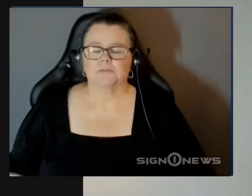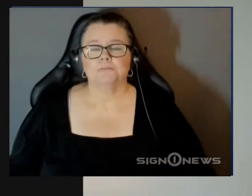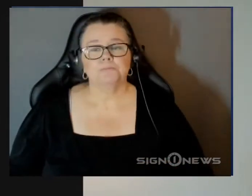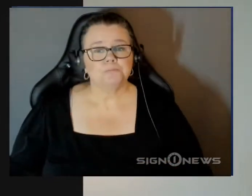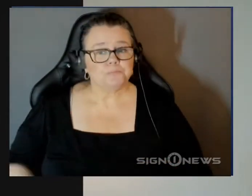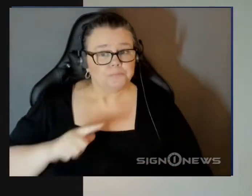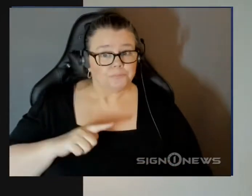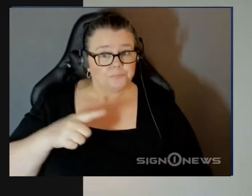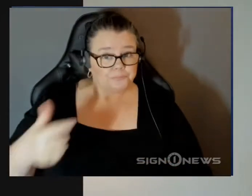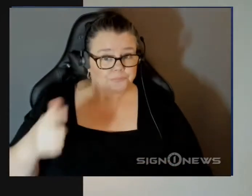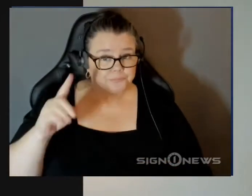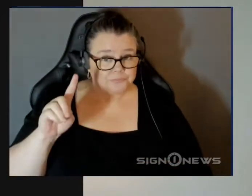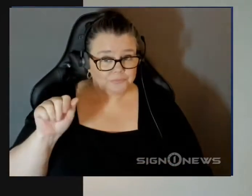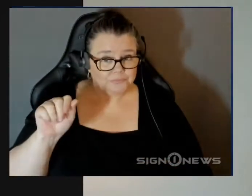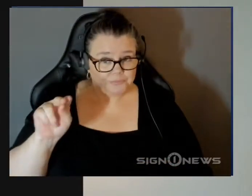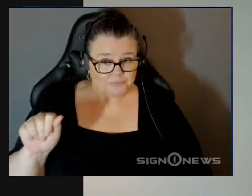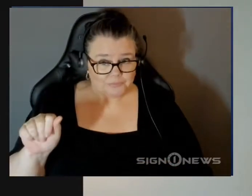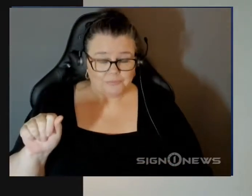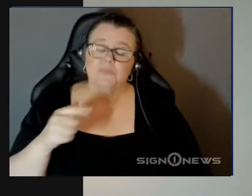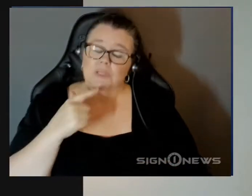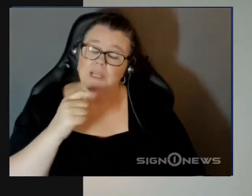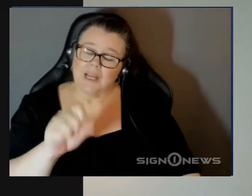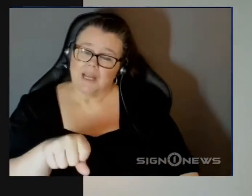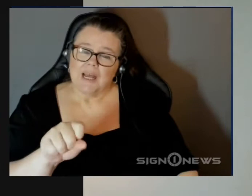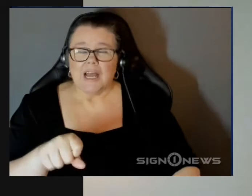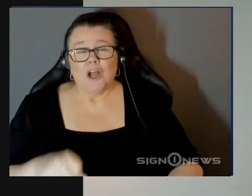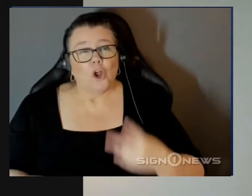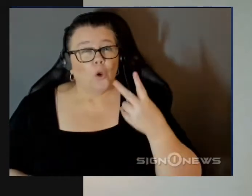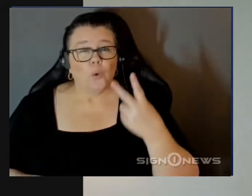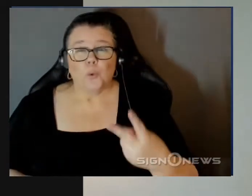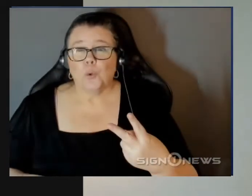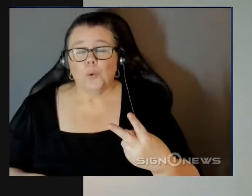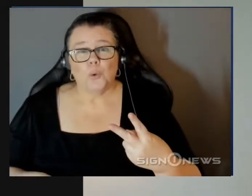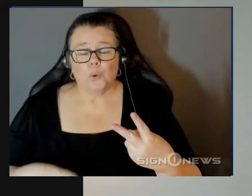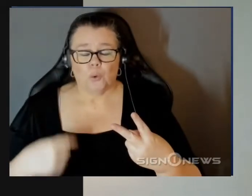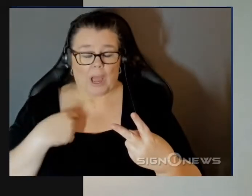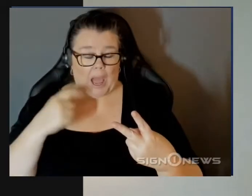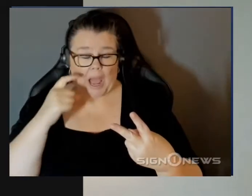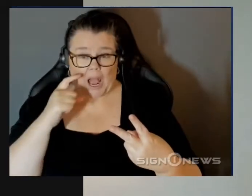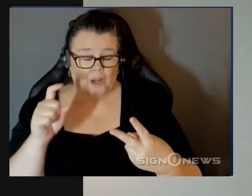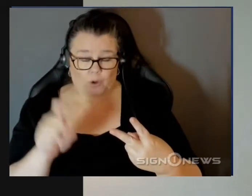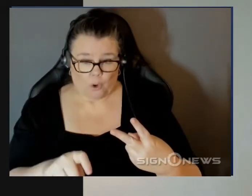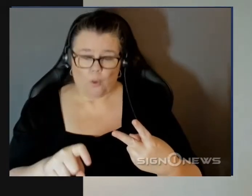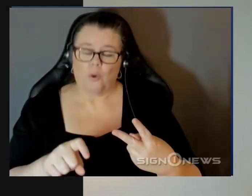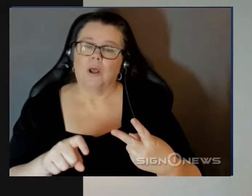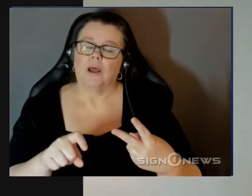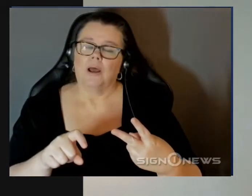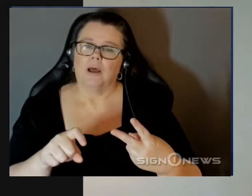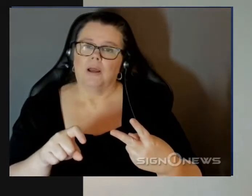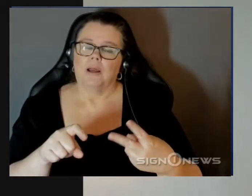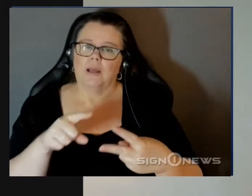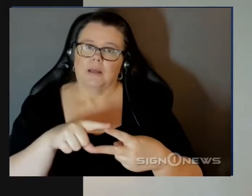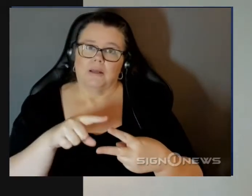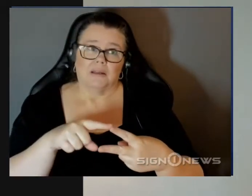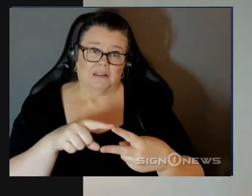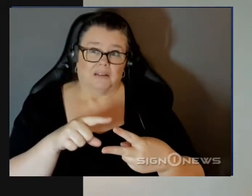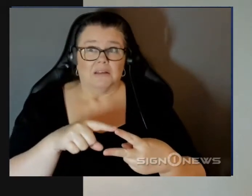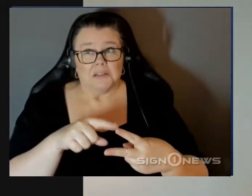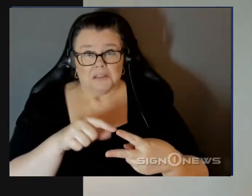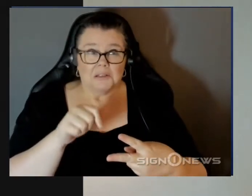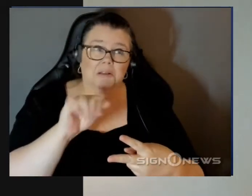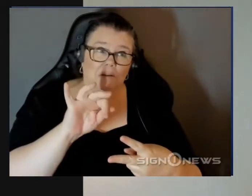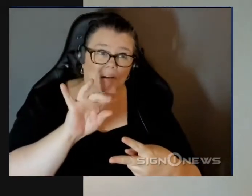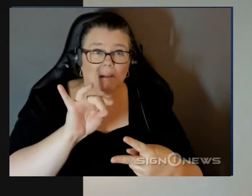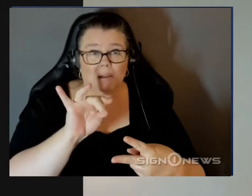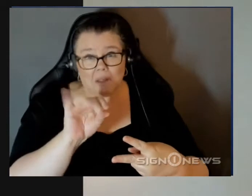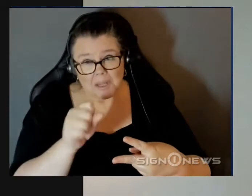kind of factoids that stick out to me are that, since the late 80s, early 90s, around